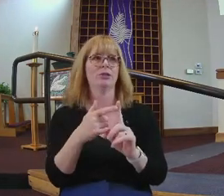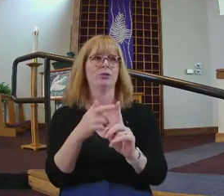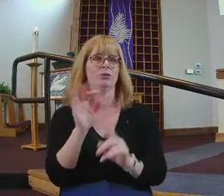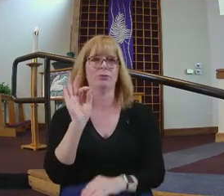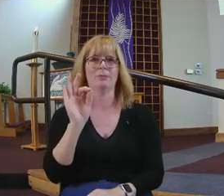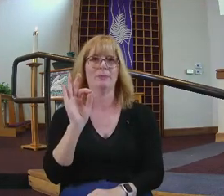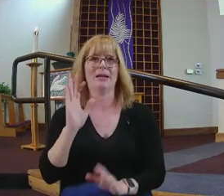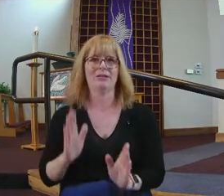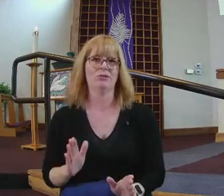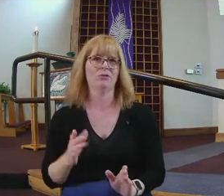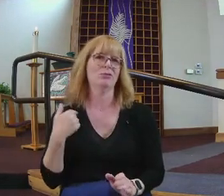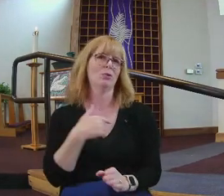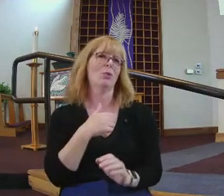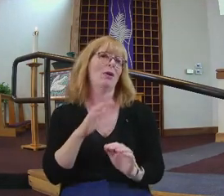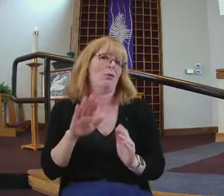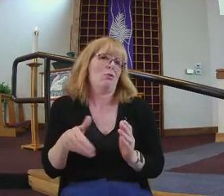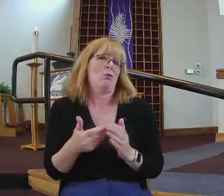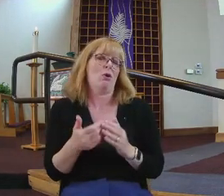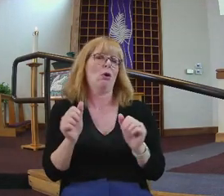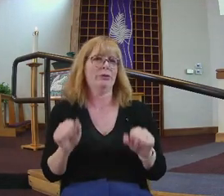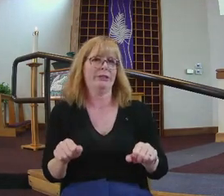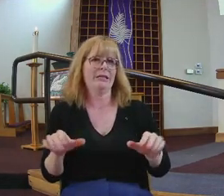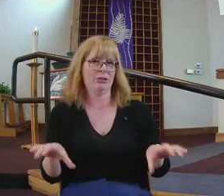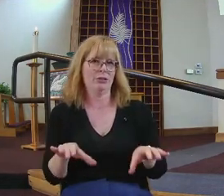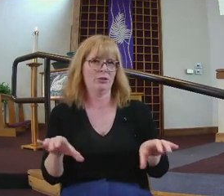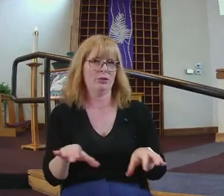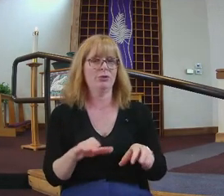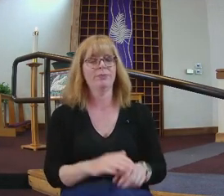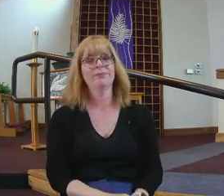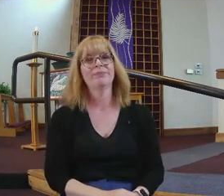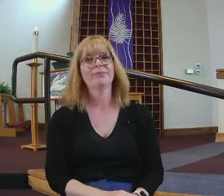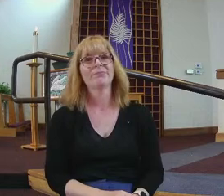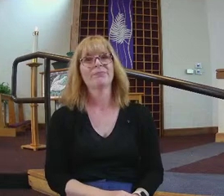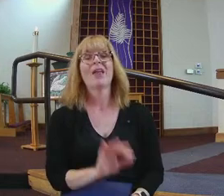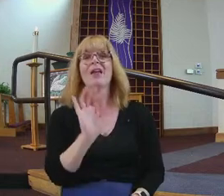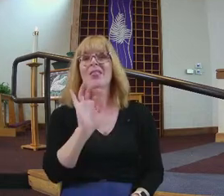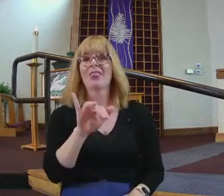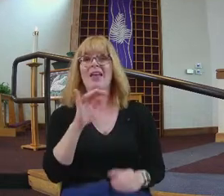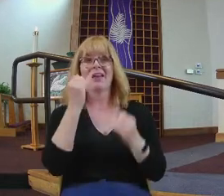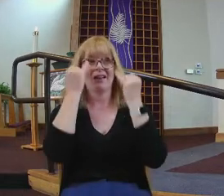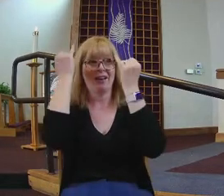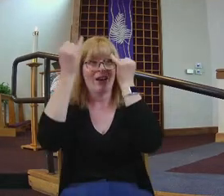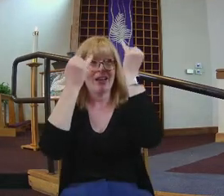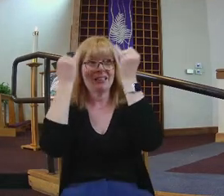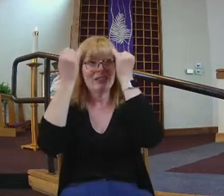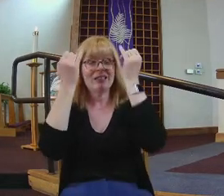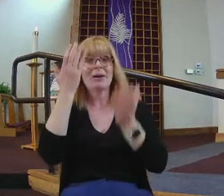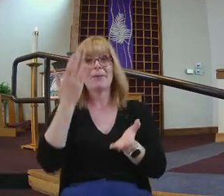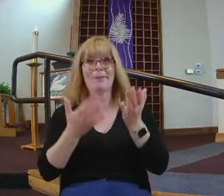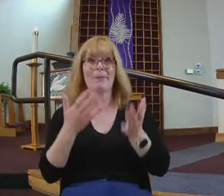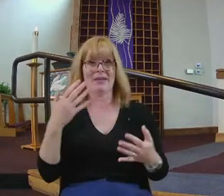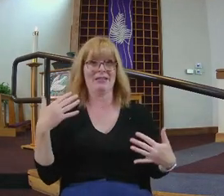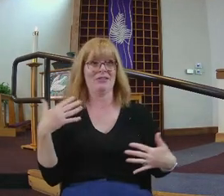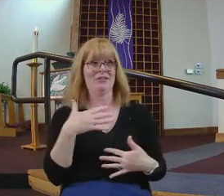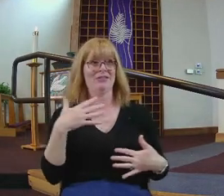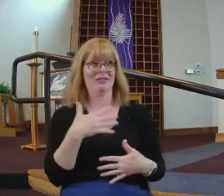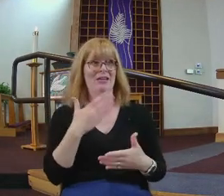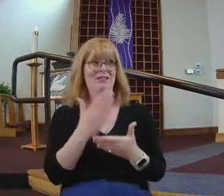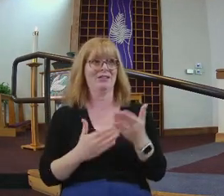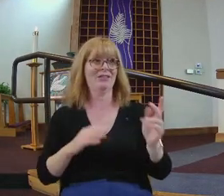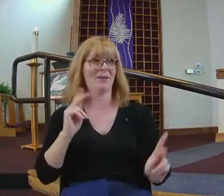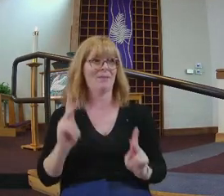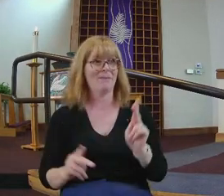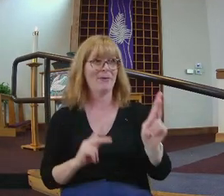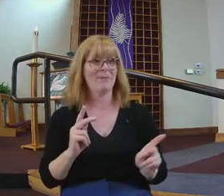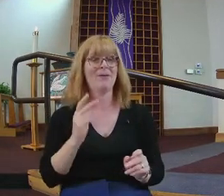that we can all do. Now, that idea may scare the bejeebers out of some folks. I